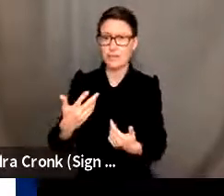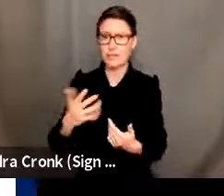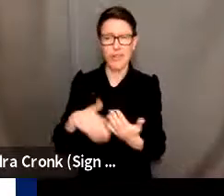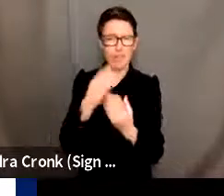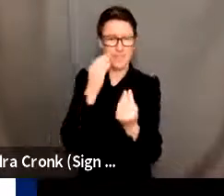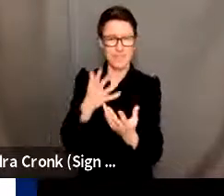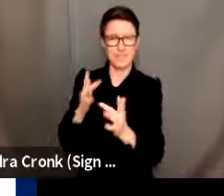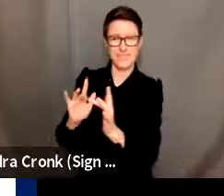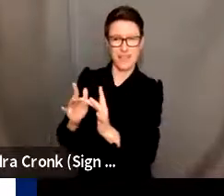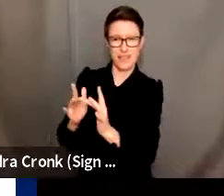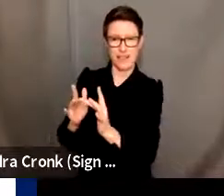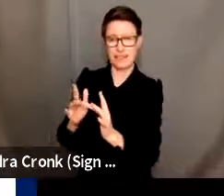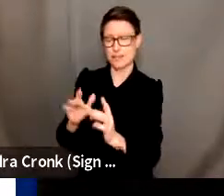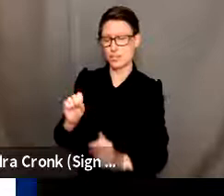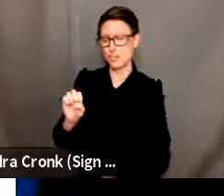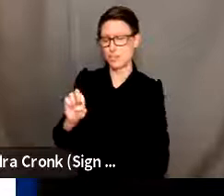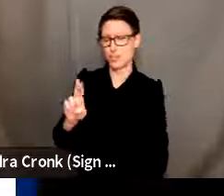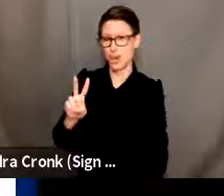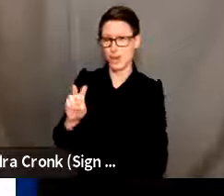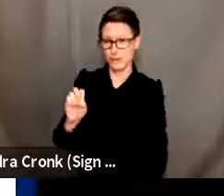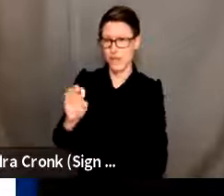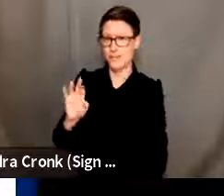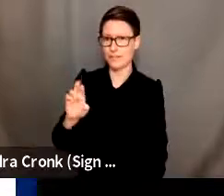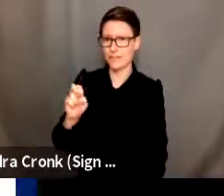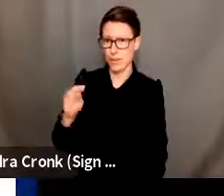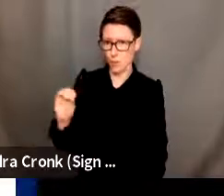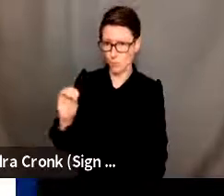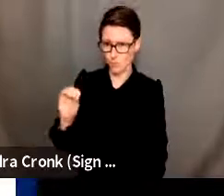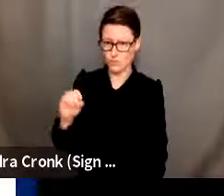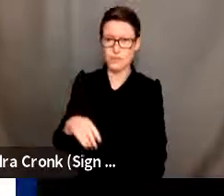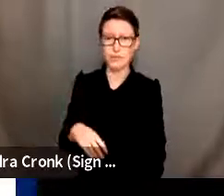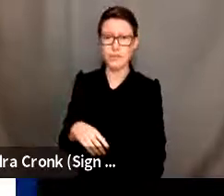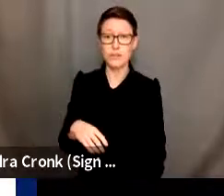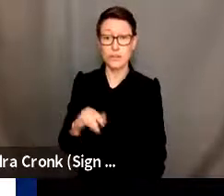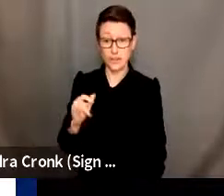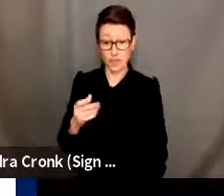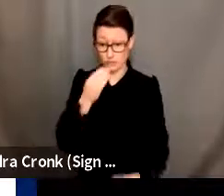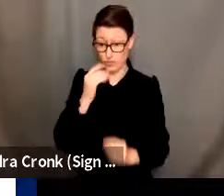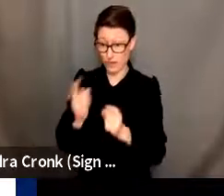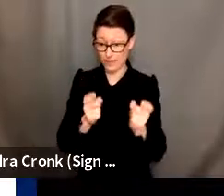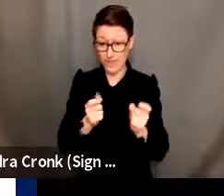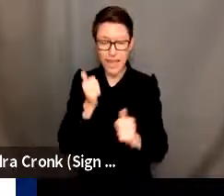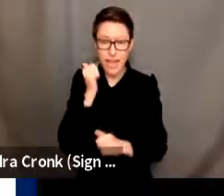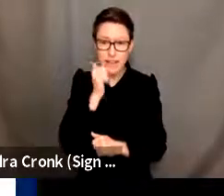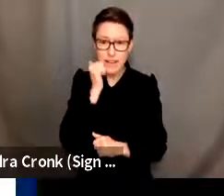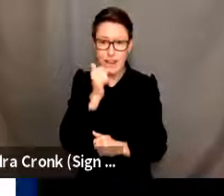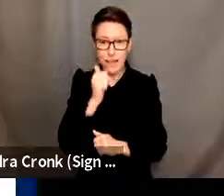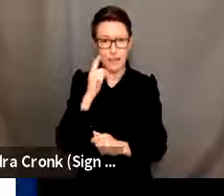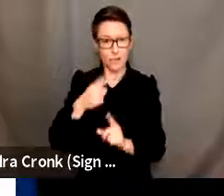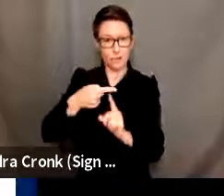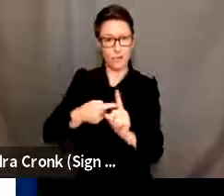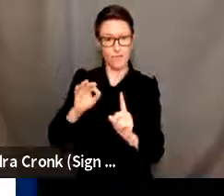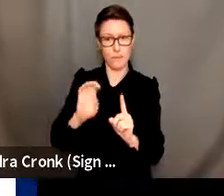Fresno website. We have one happening every day of the week for the month of February, and we look to continue